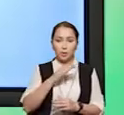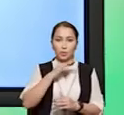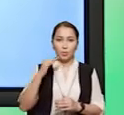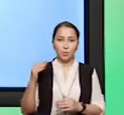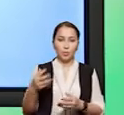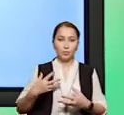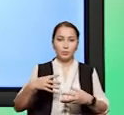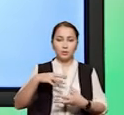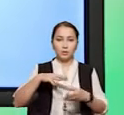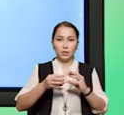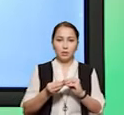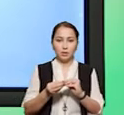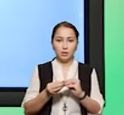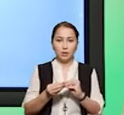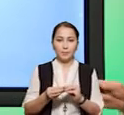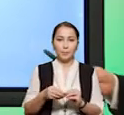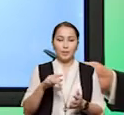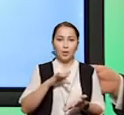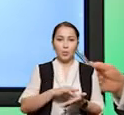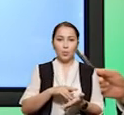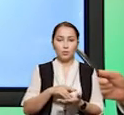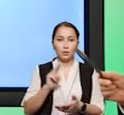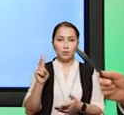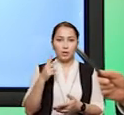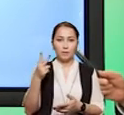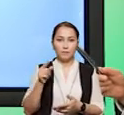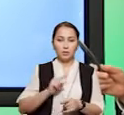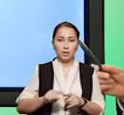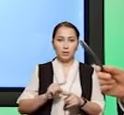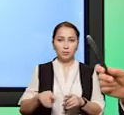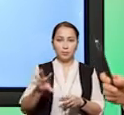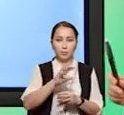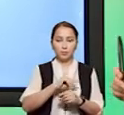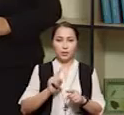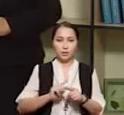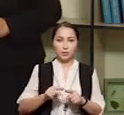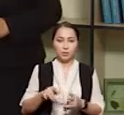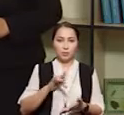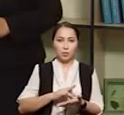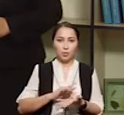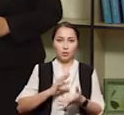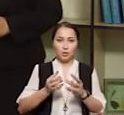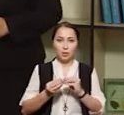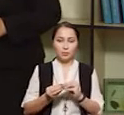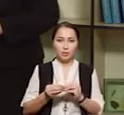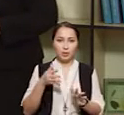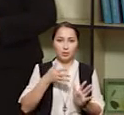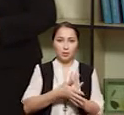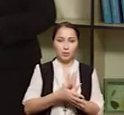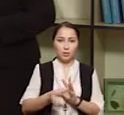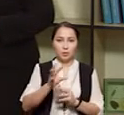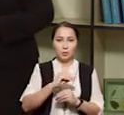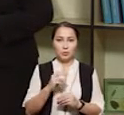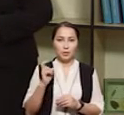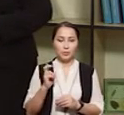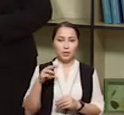ko'pchilikni tashkil etadi. O'rtacha kvadratik tezlik esa barcha tezliklarning o'rtacha qiymatidan iborat. U